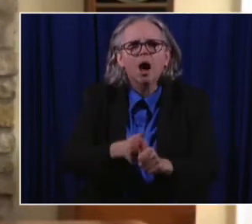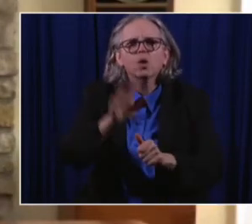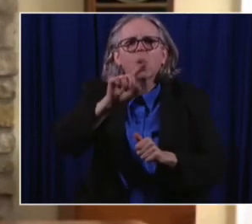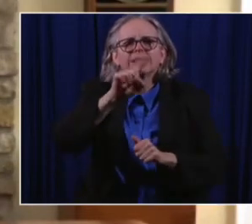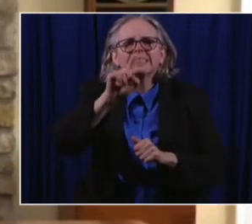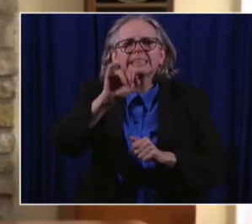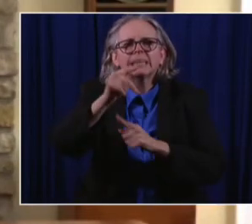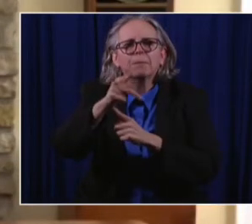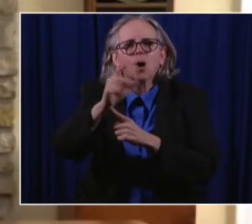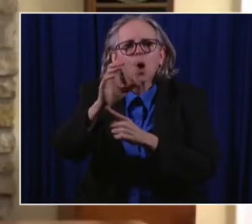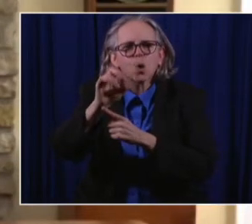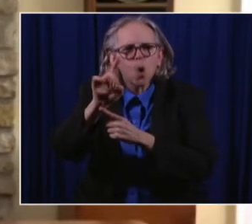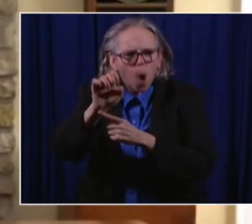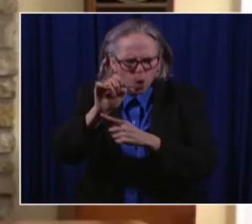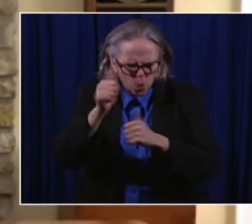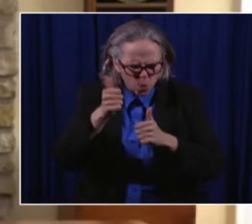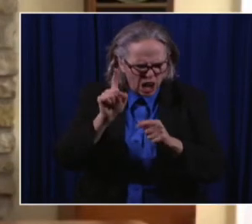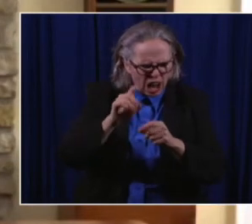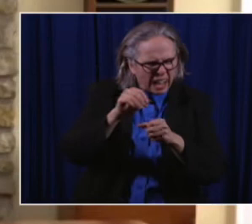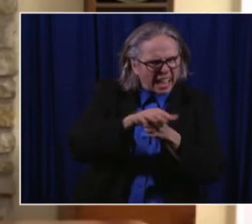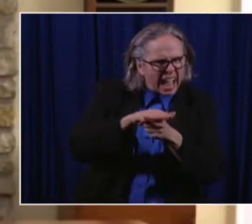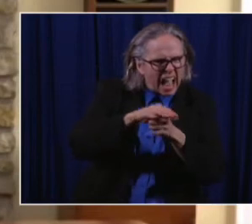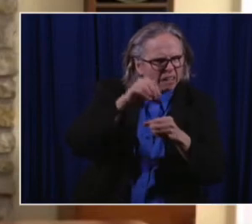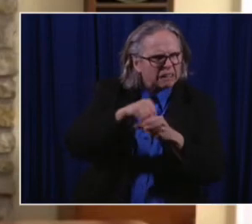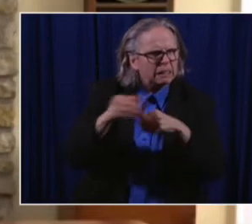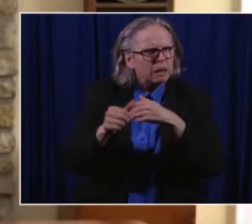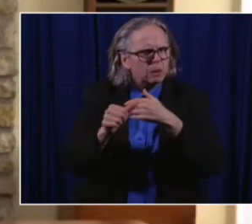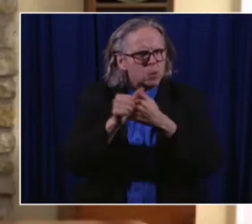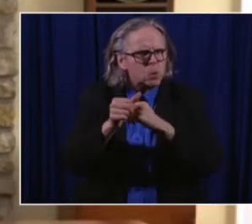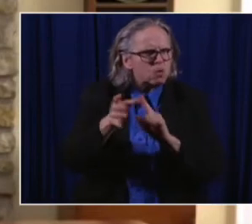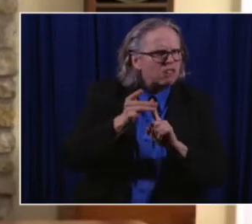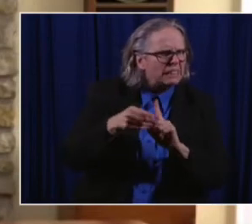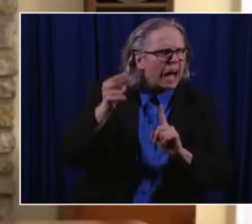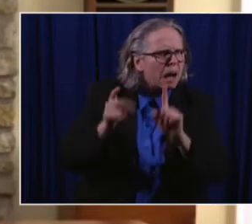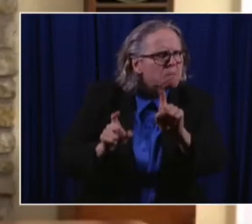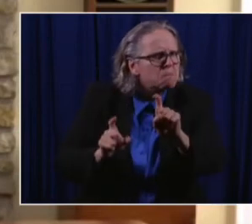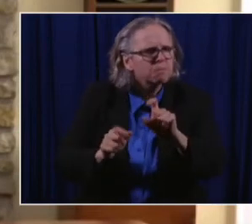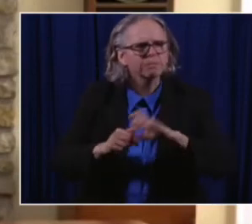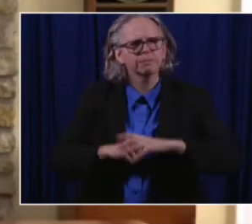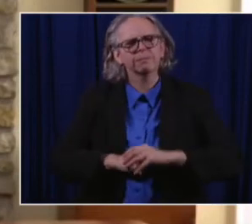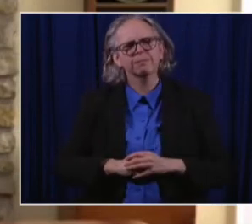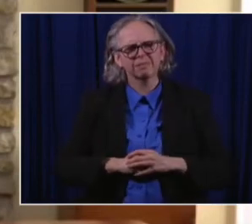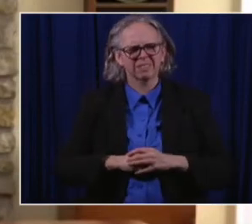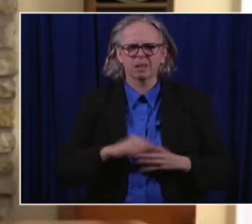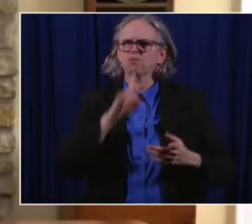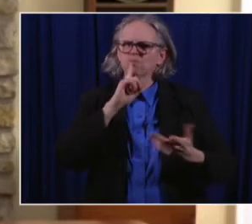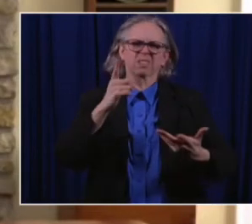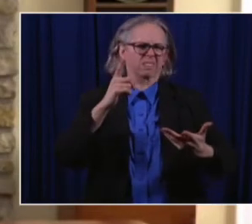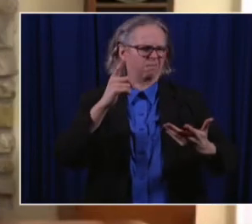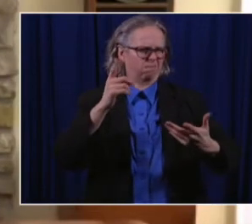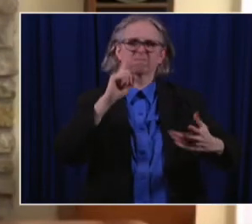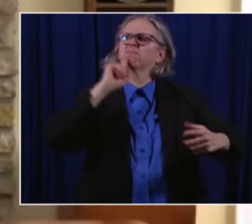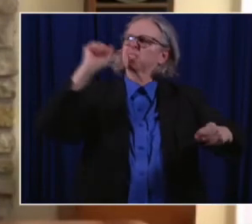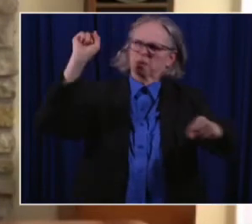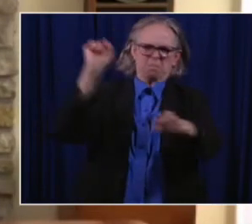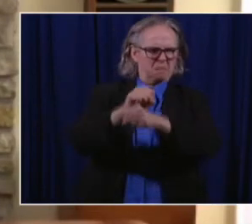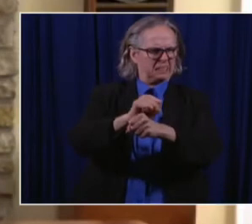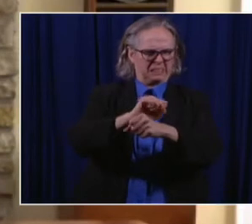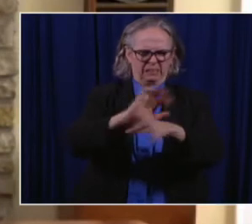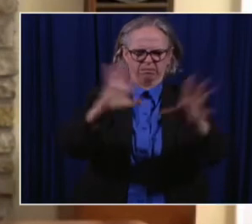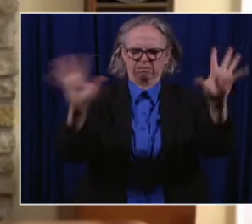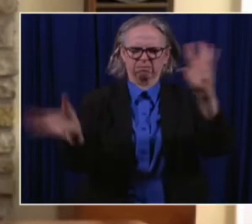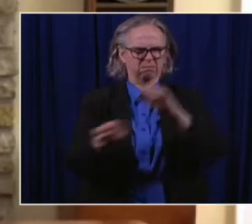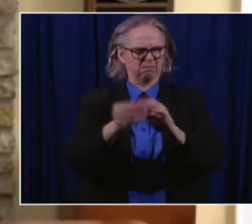is inside that zip code, because what it shows is how many confirmed cases there have been in the